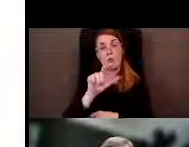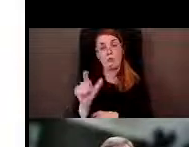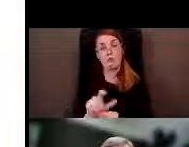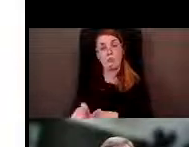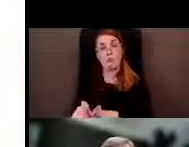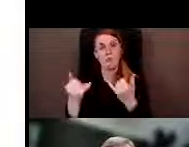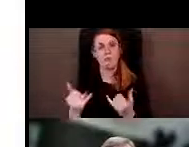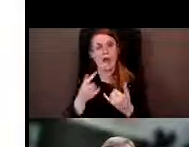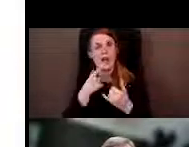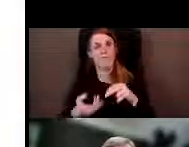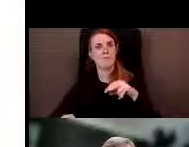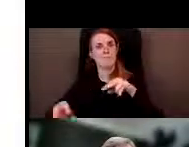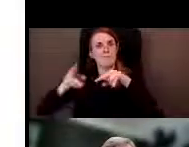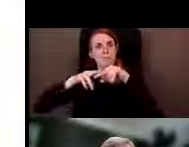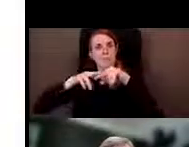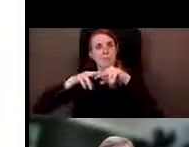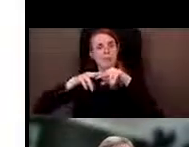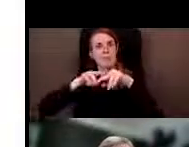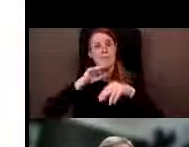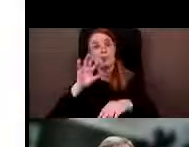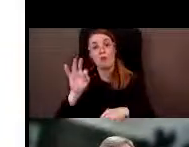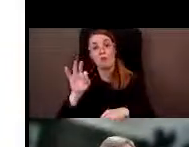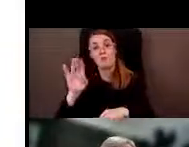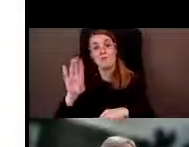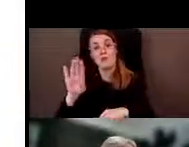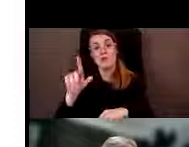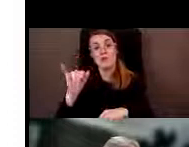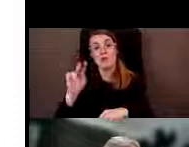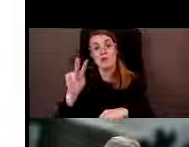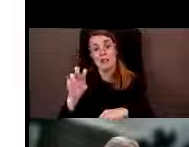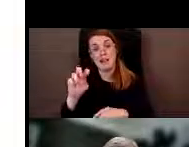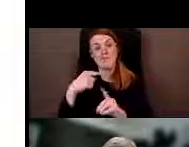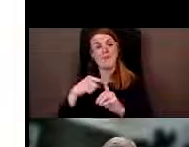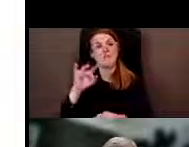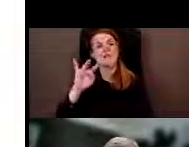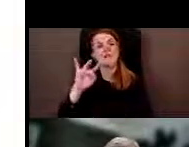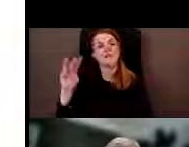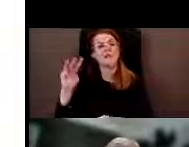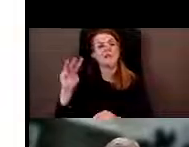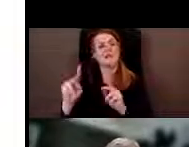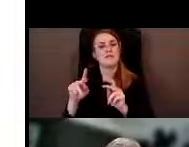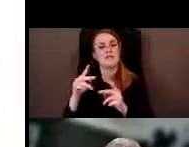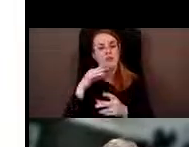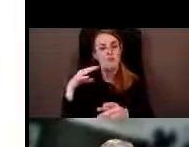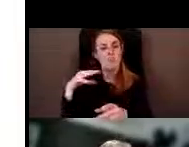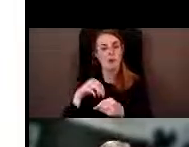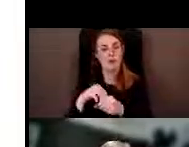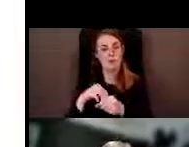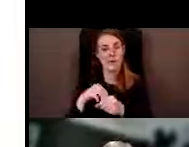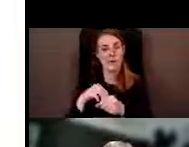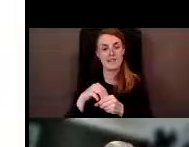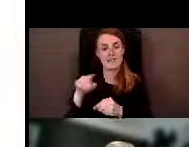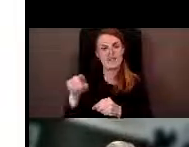tonight, 6 through Facebook Live, and 86 people that participated according to the live